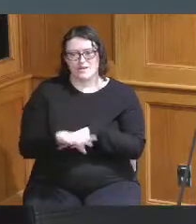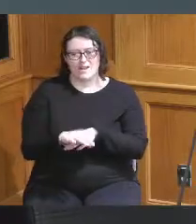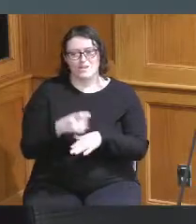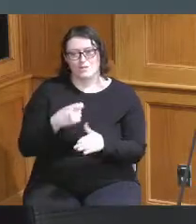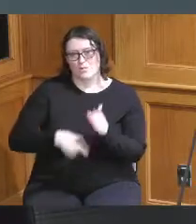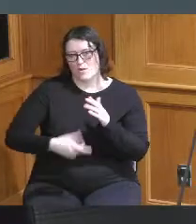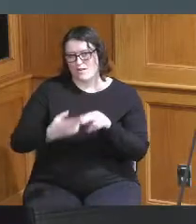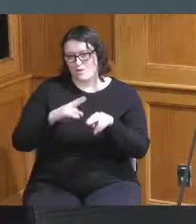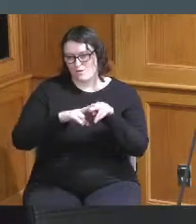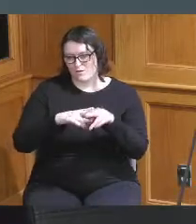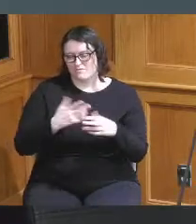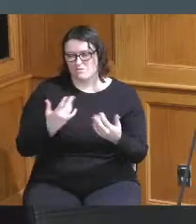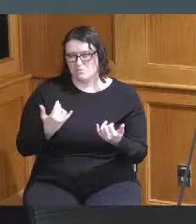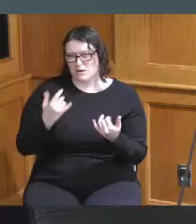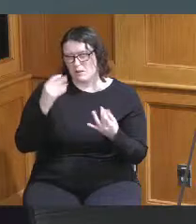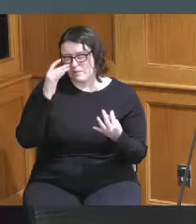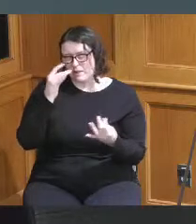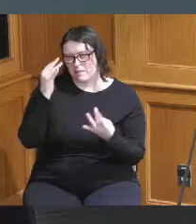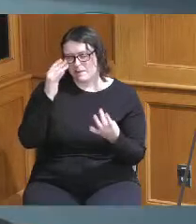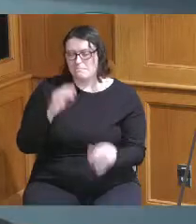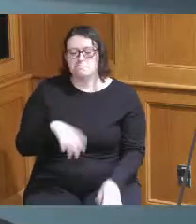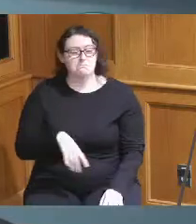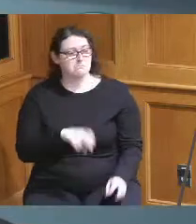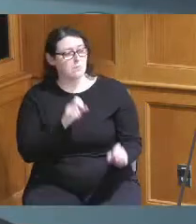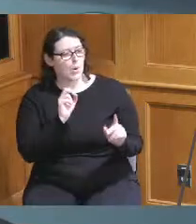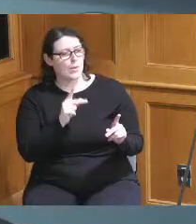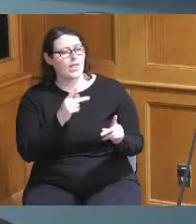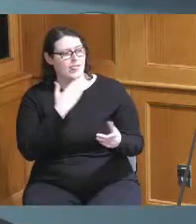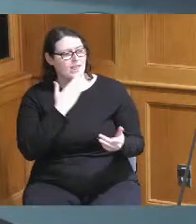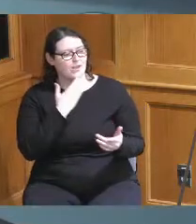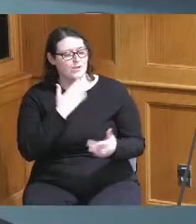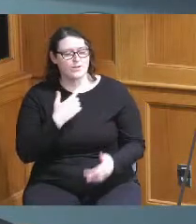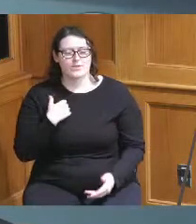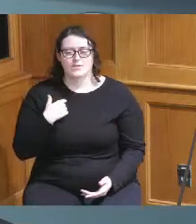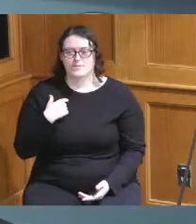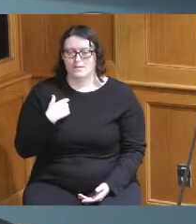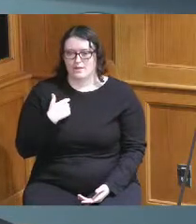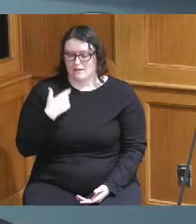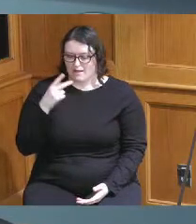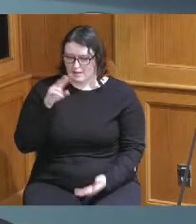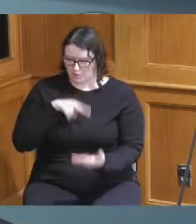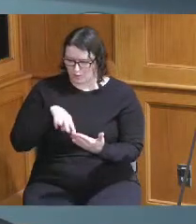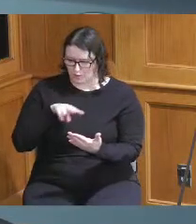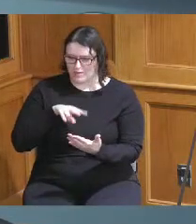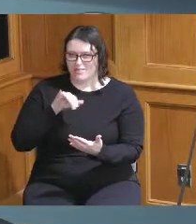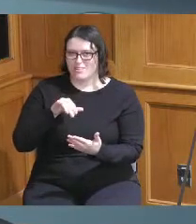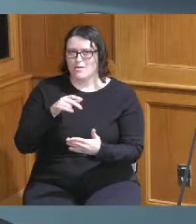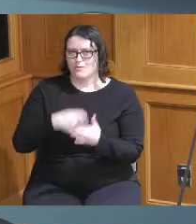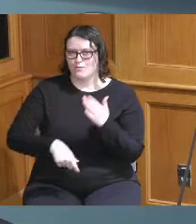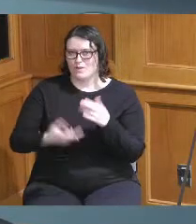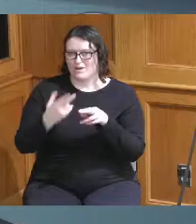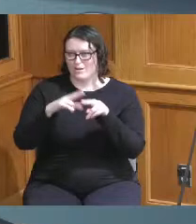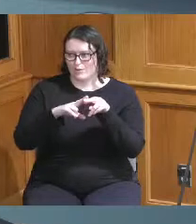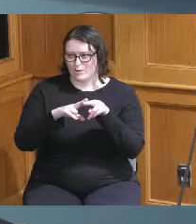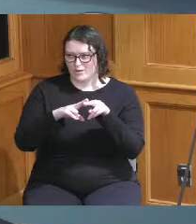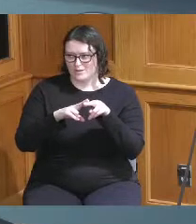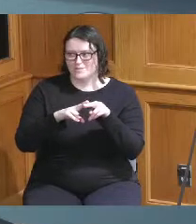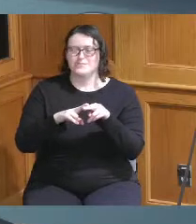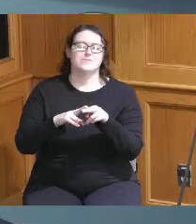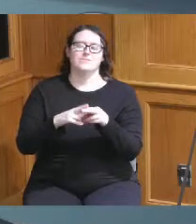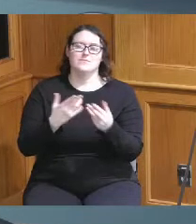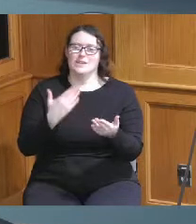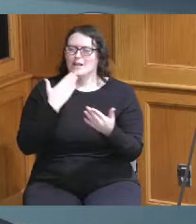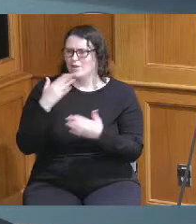that's where I am right now. Okay, thank you. So when I look at these rate increases, you know, I thank you for